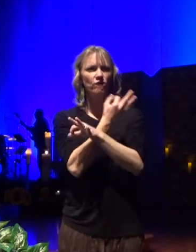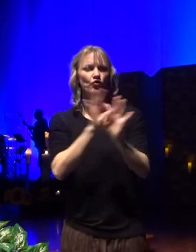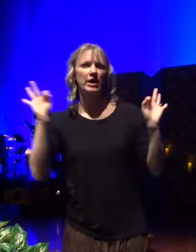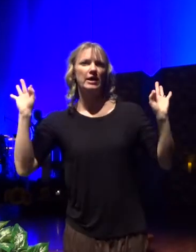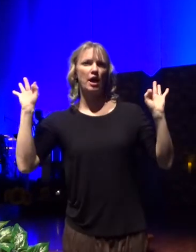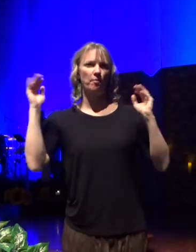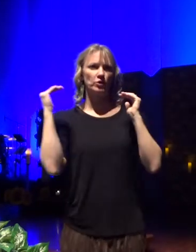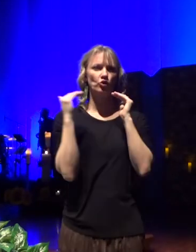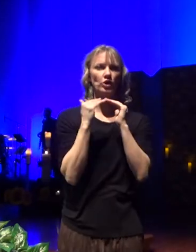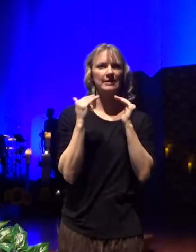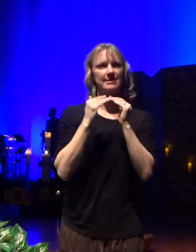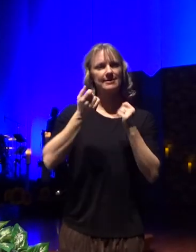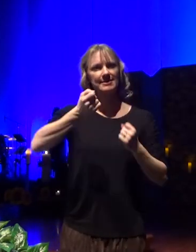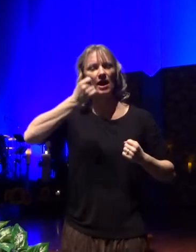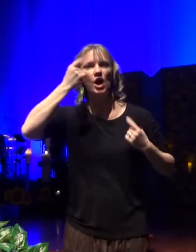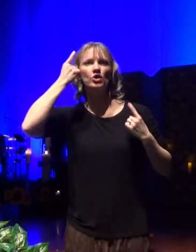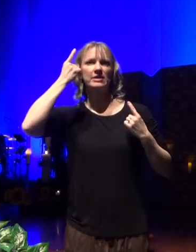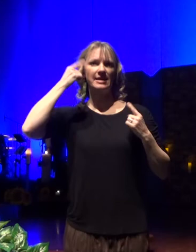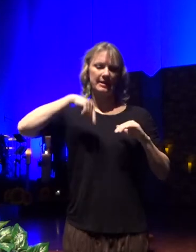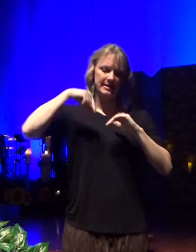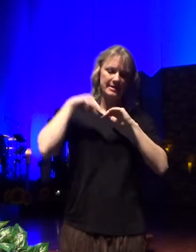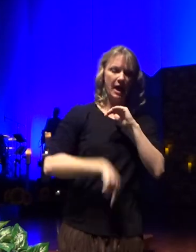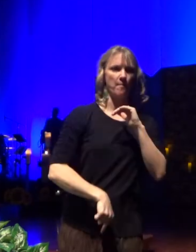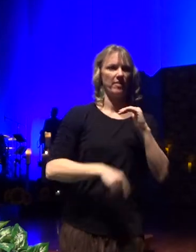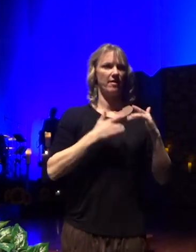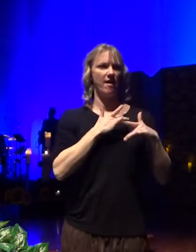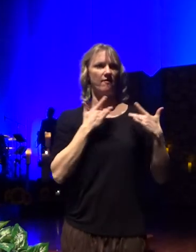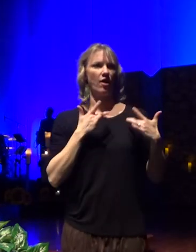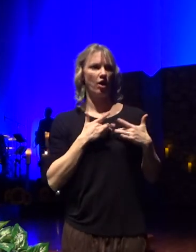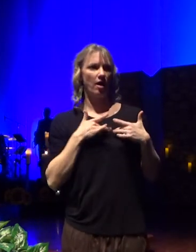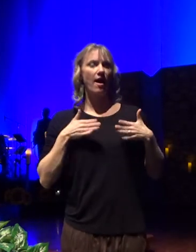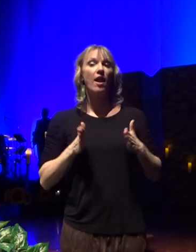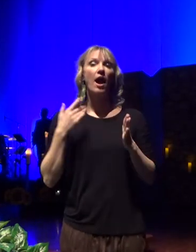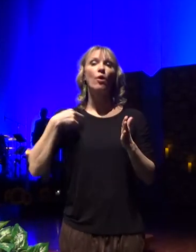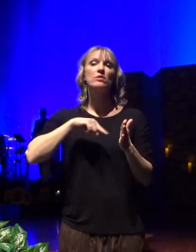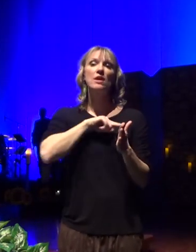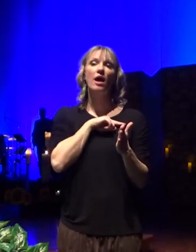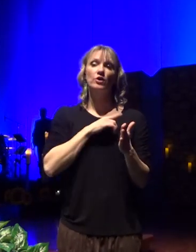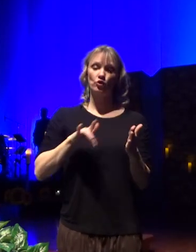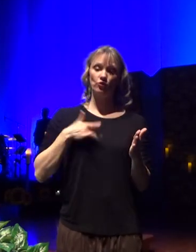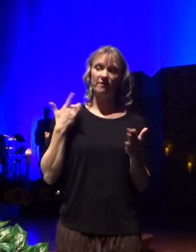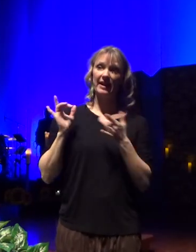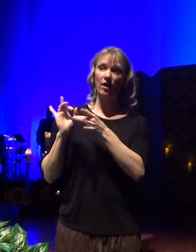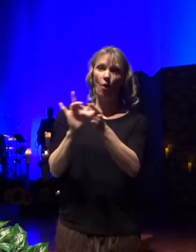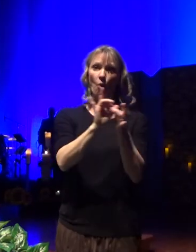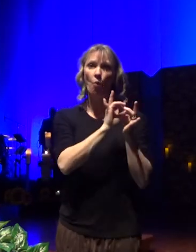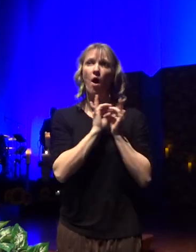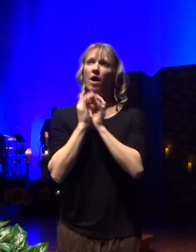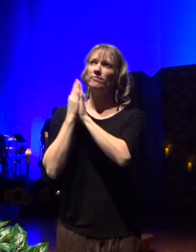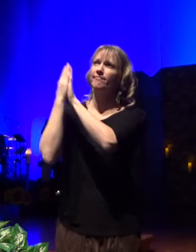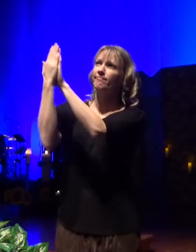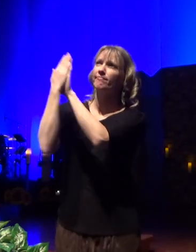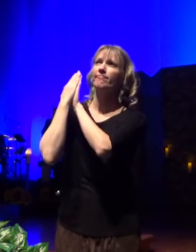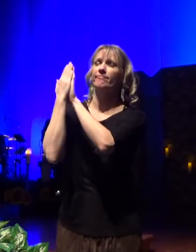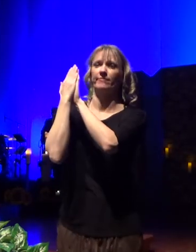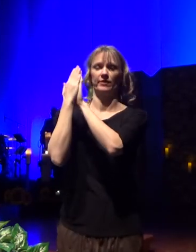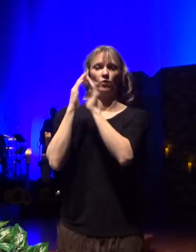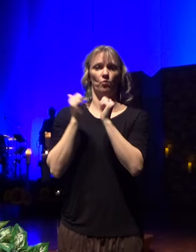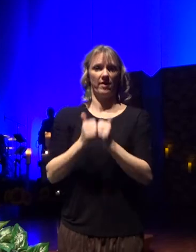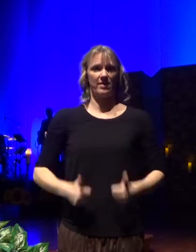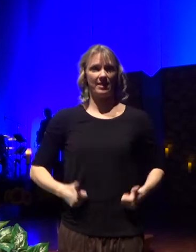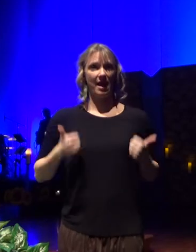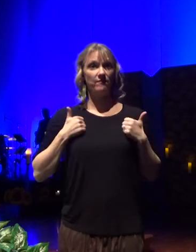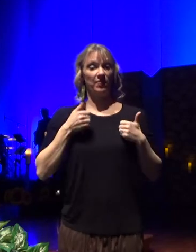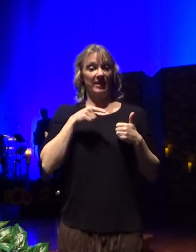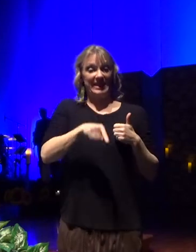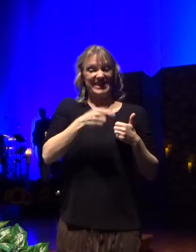justice, that brings understanding, and that brings that depth of heart that allows us to feel one and resonant with this thing called